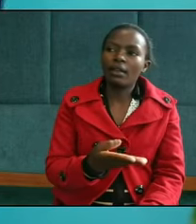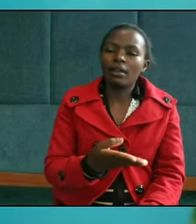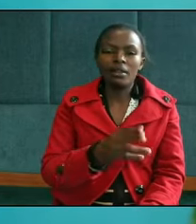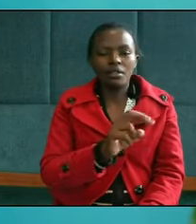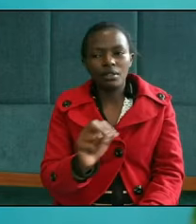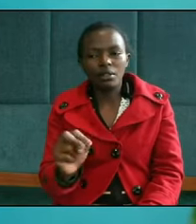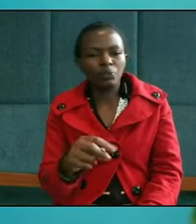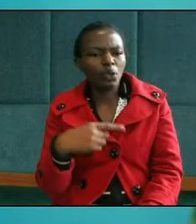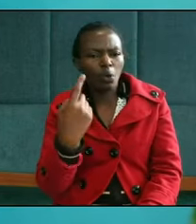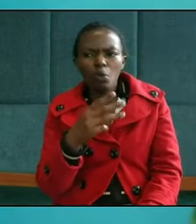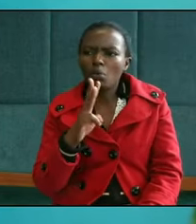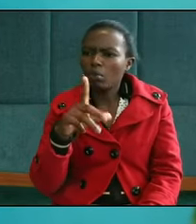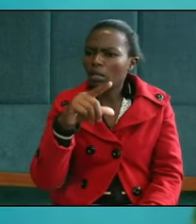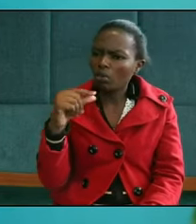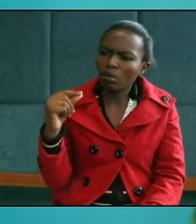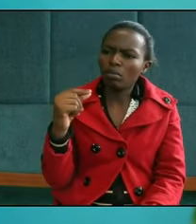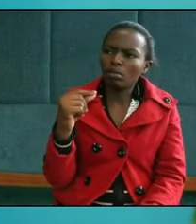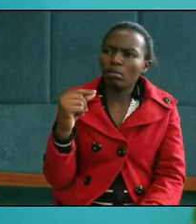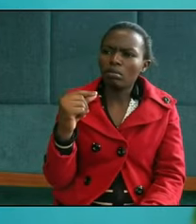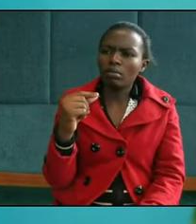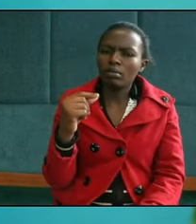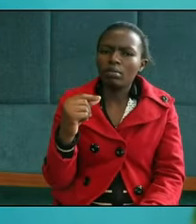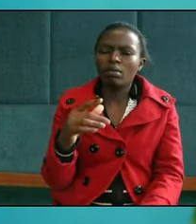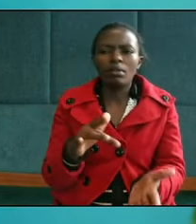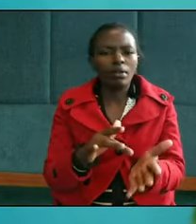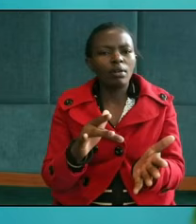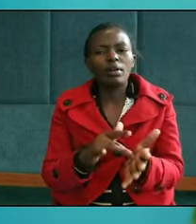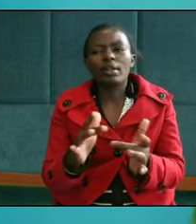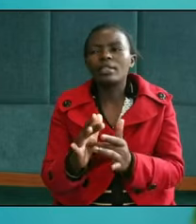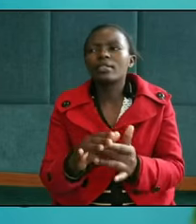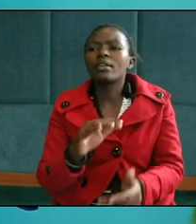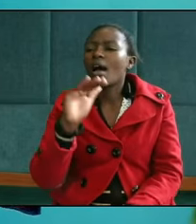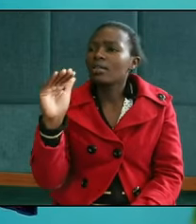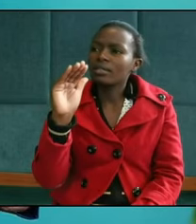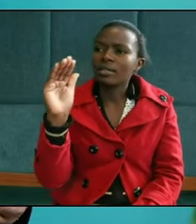Who will go on my behalf? Christ is asking.